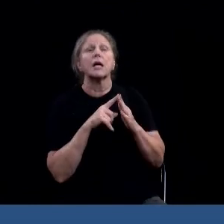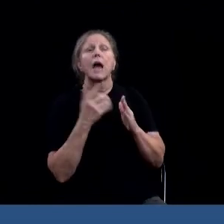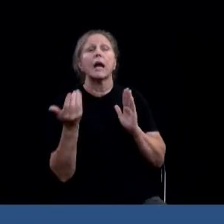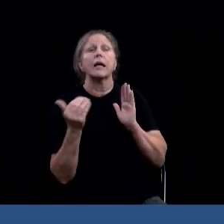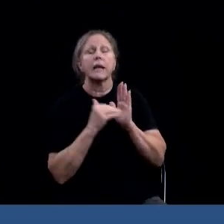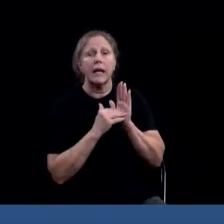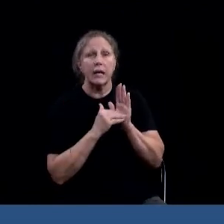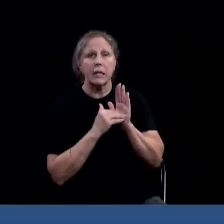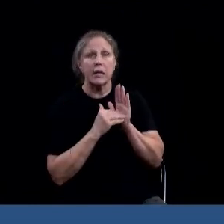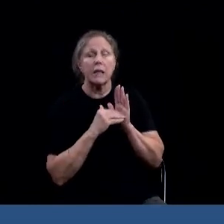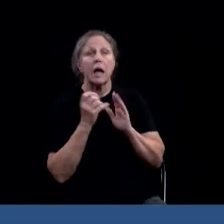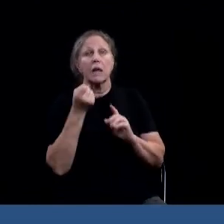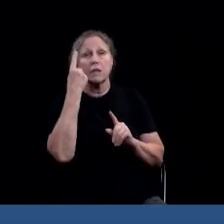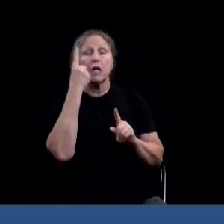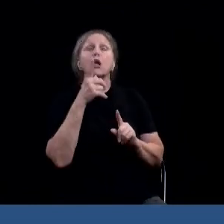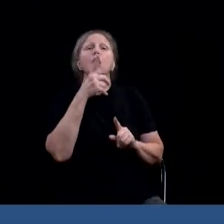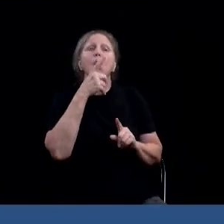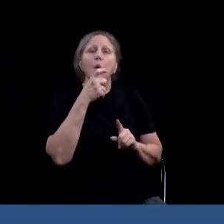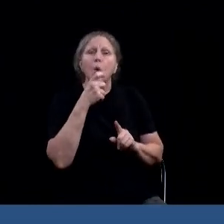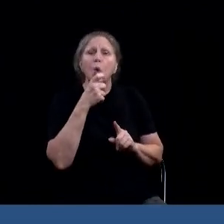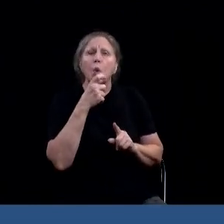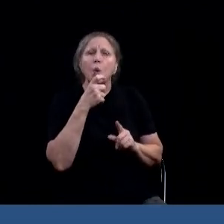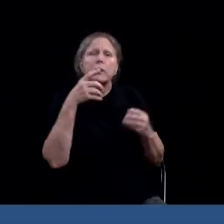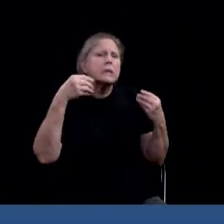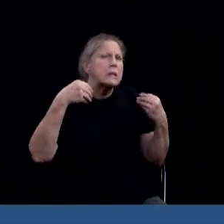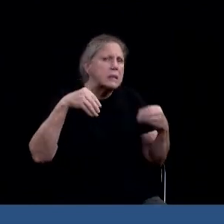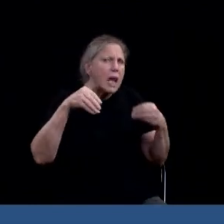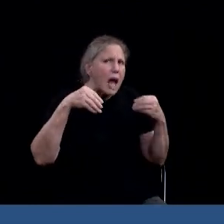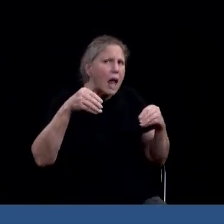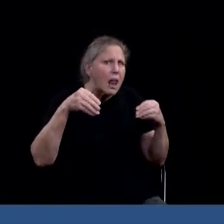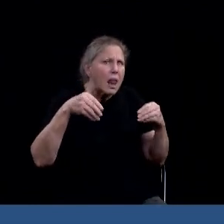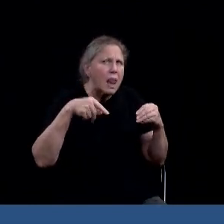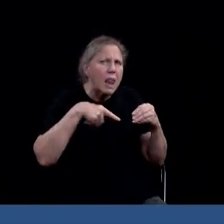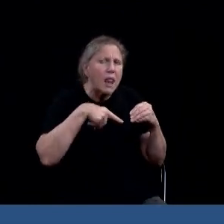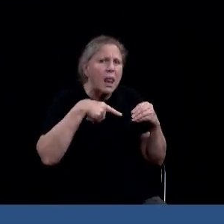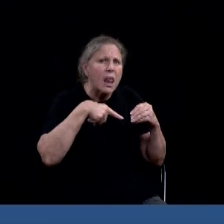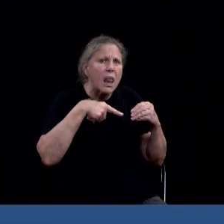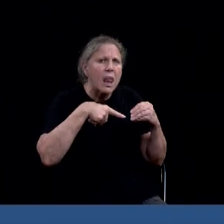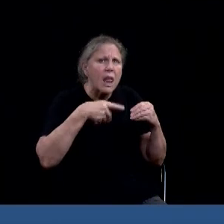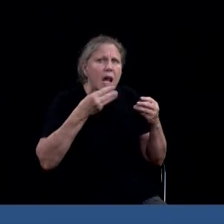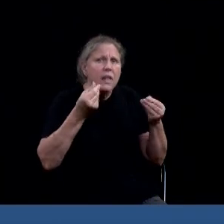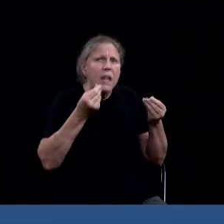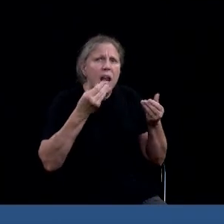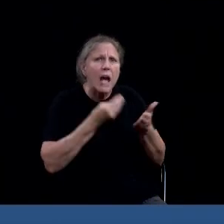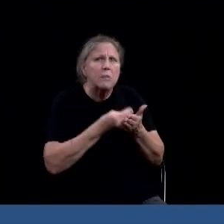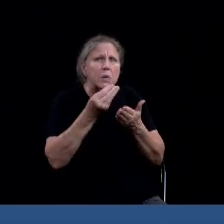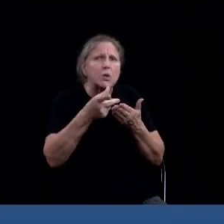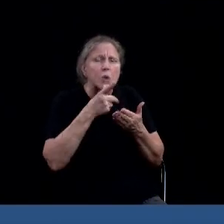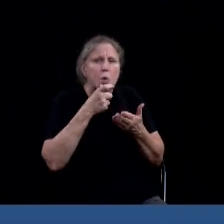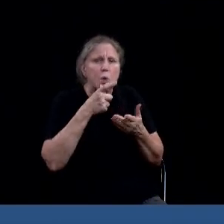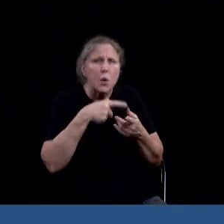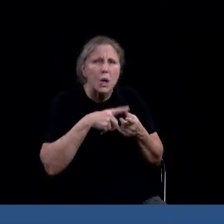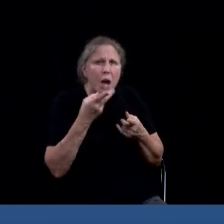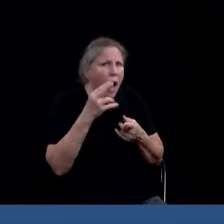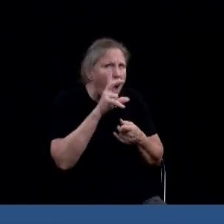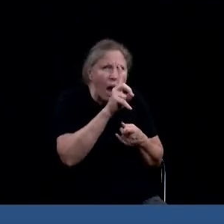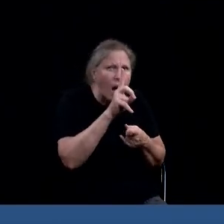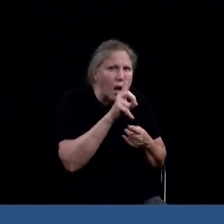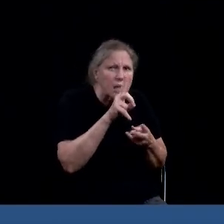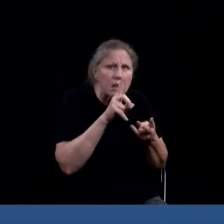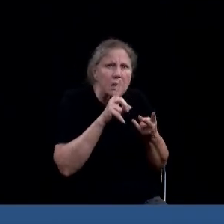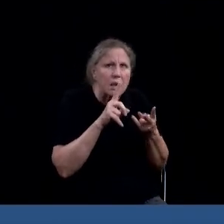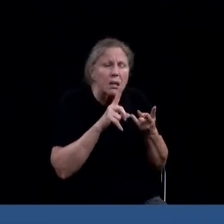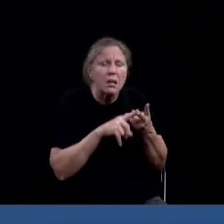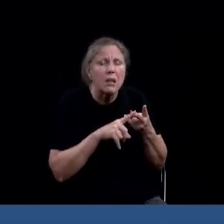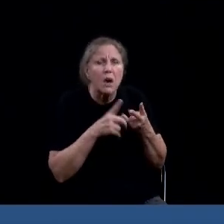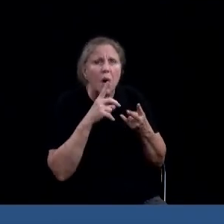seller that is floating the land acquisition note? Is that HUD, or is that the housing authority to South Waco, South